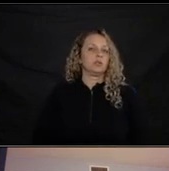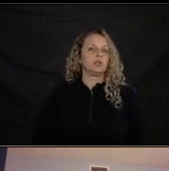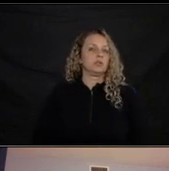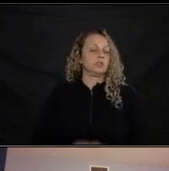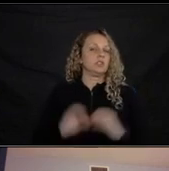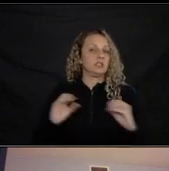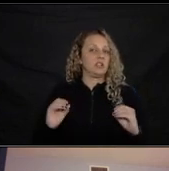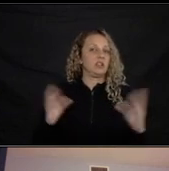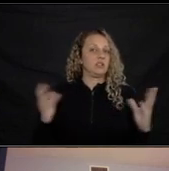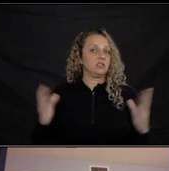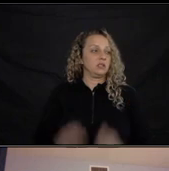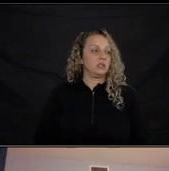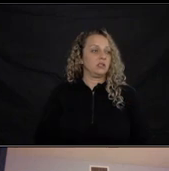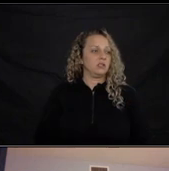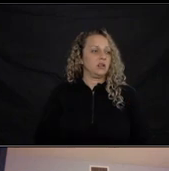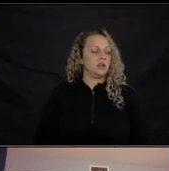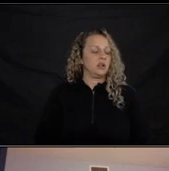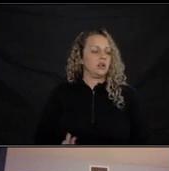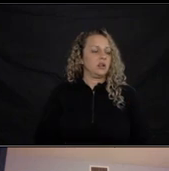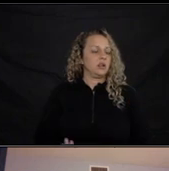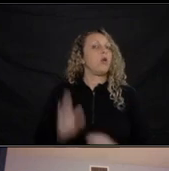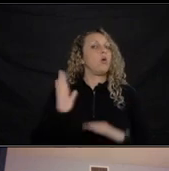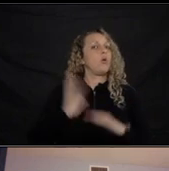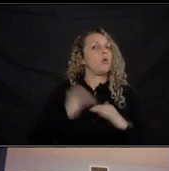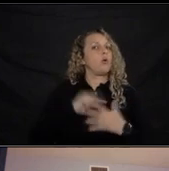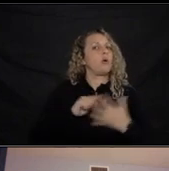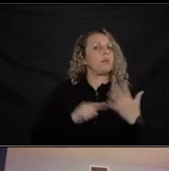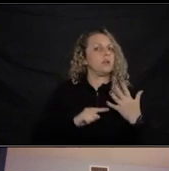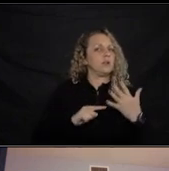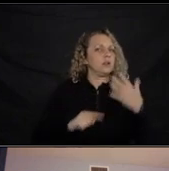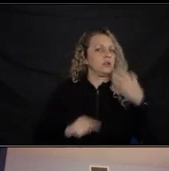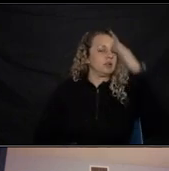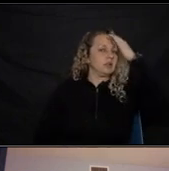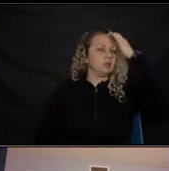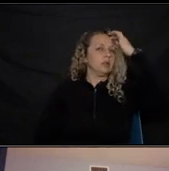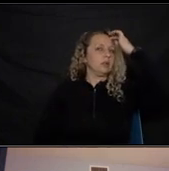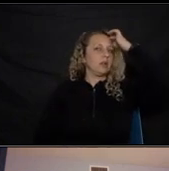Seeing none, may I have a roll call, please?